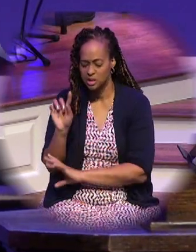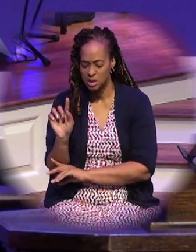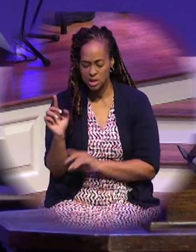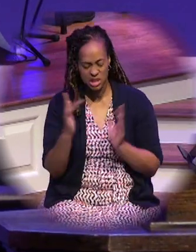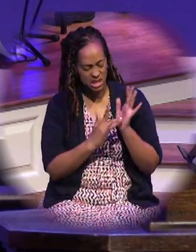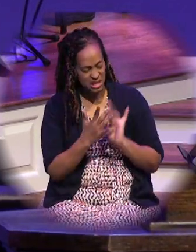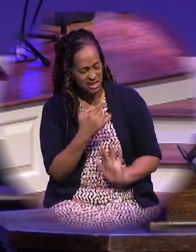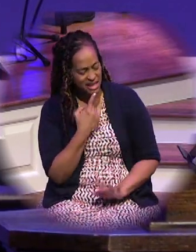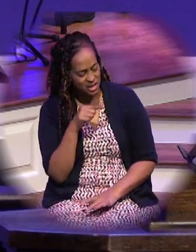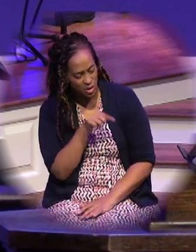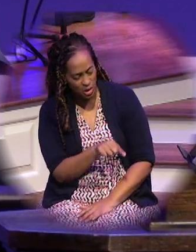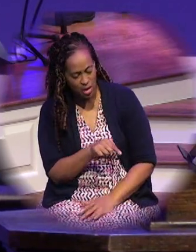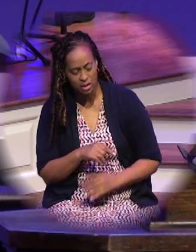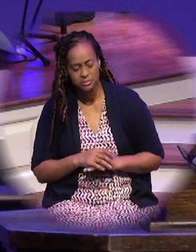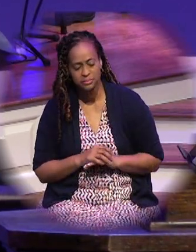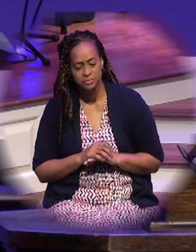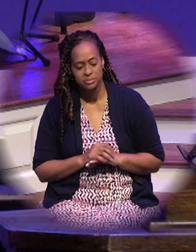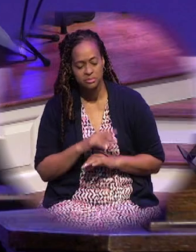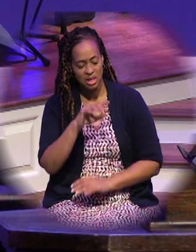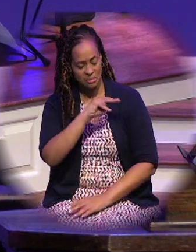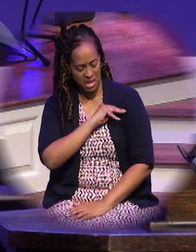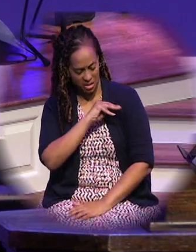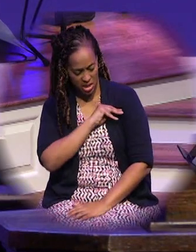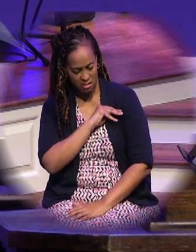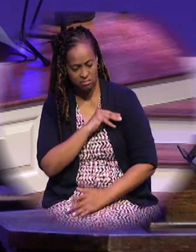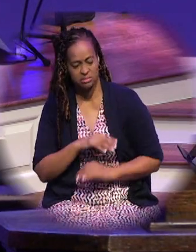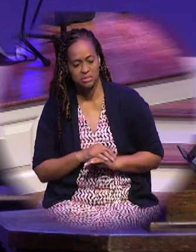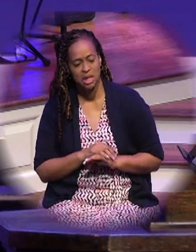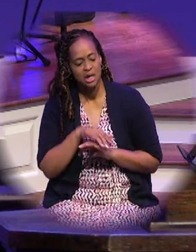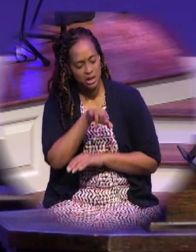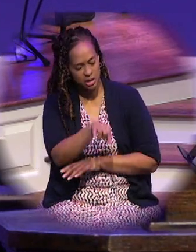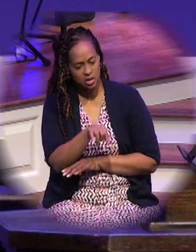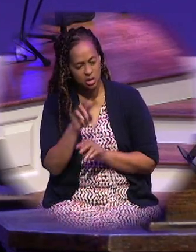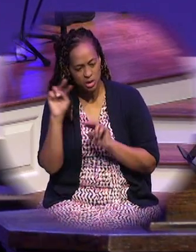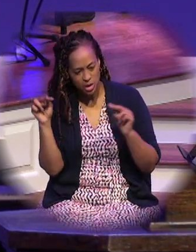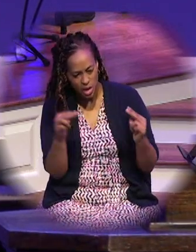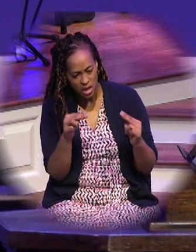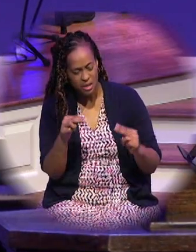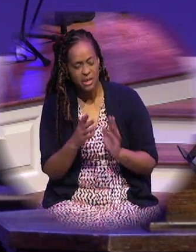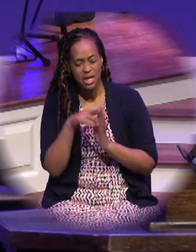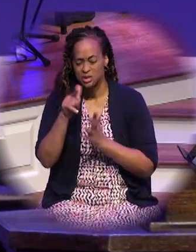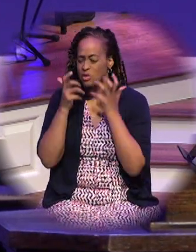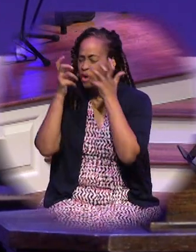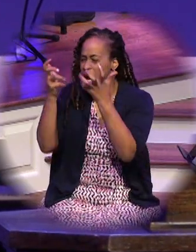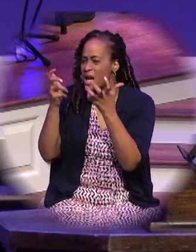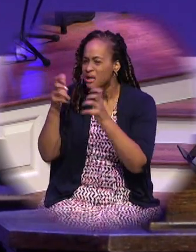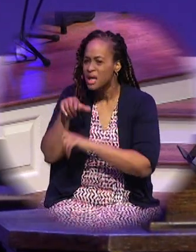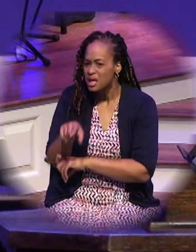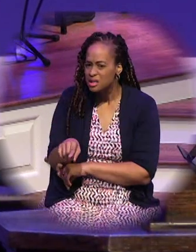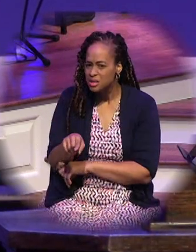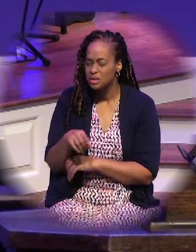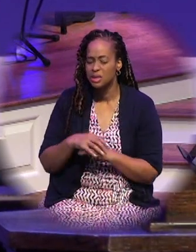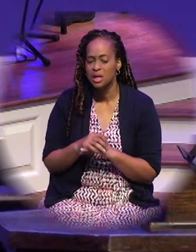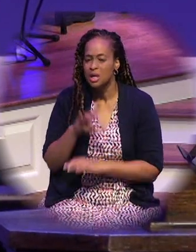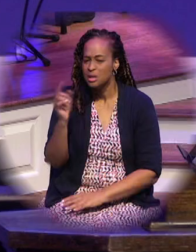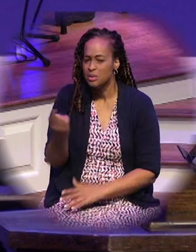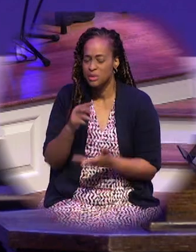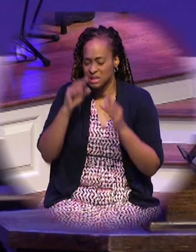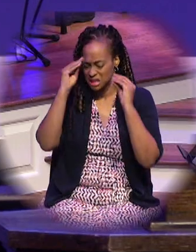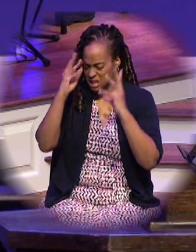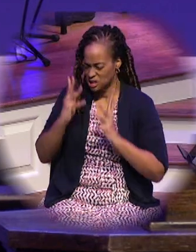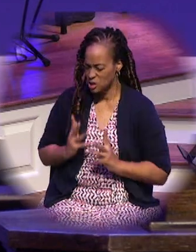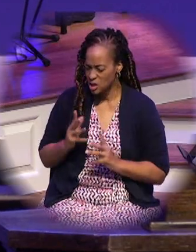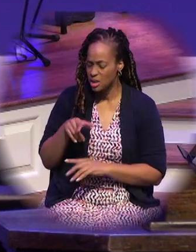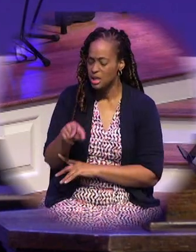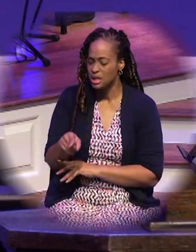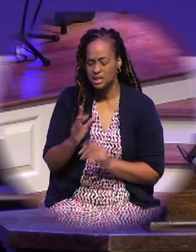Jesus said to her, Mary. She turned to him and cried out in Aramaic, Rabboni, which means teacher.